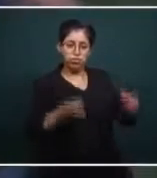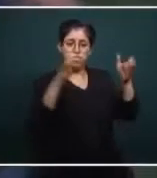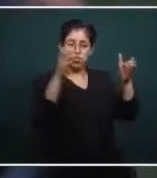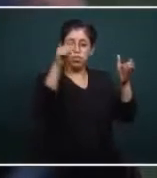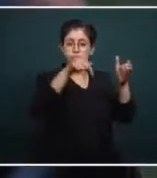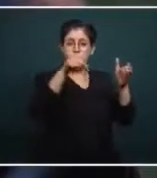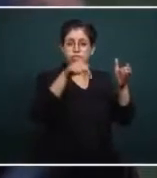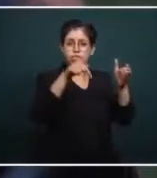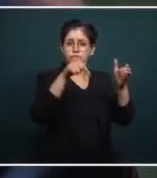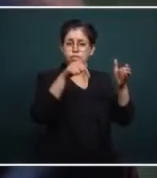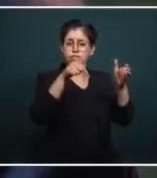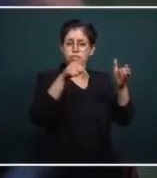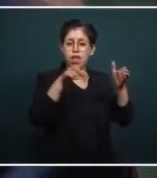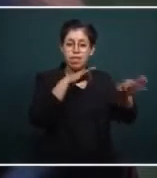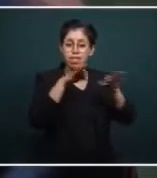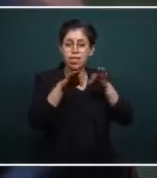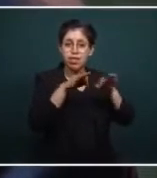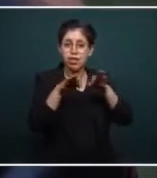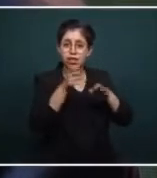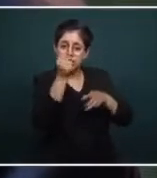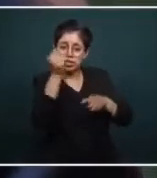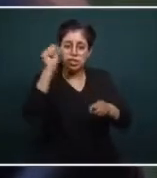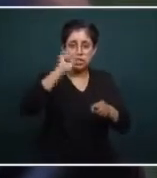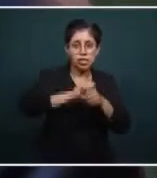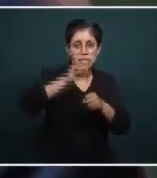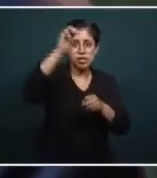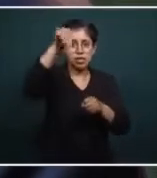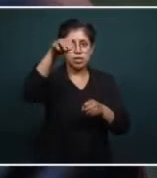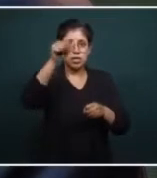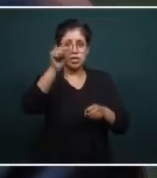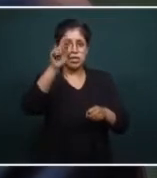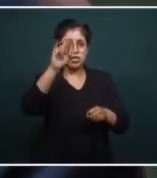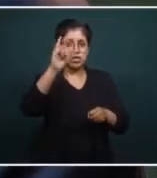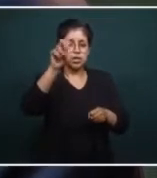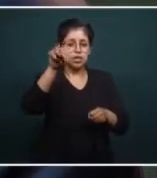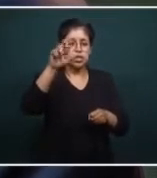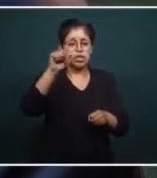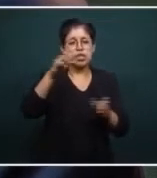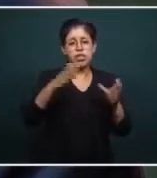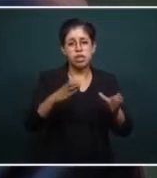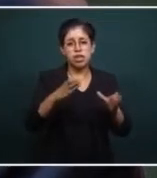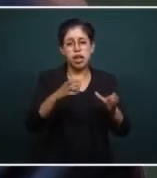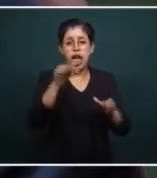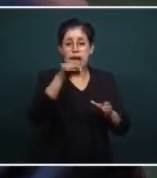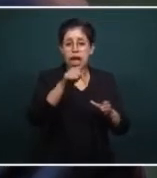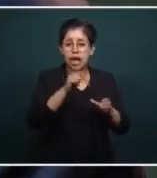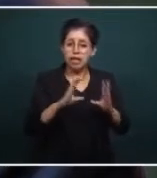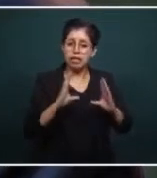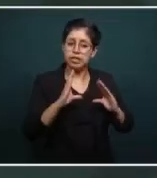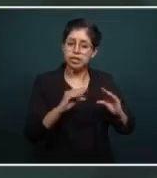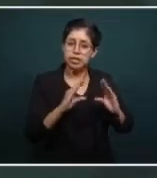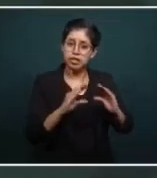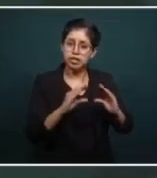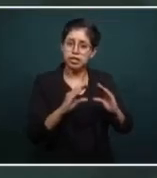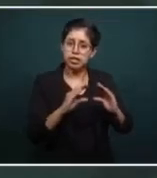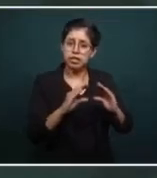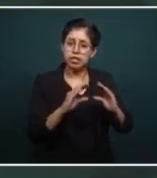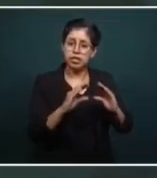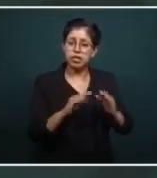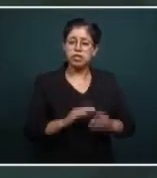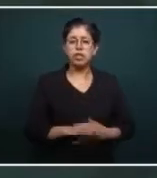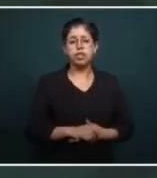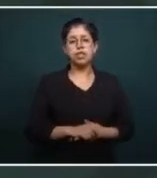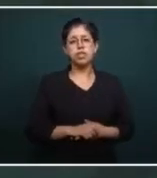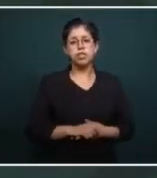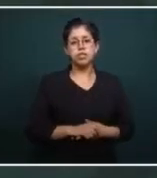son instalaciones de la Secretaría de Marina. And they are Es un installations centro from the de Secretary of adiestramiento, Marine. It is pero ahora, a eso es